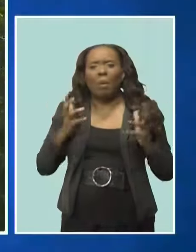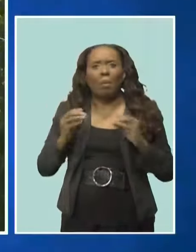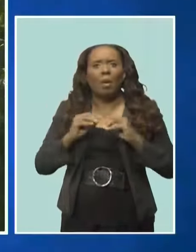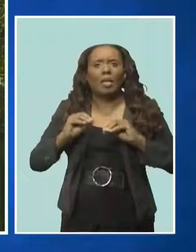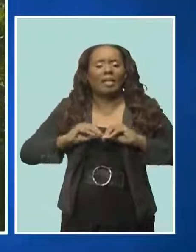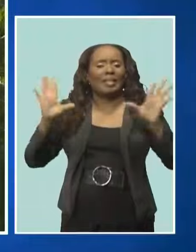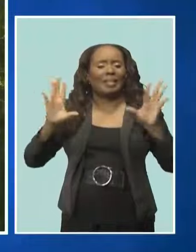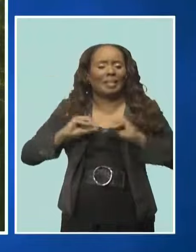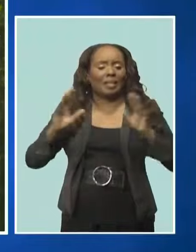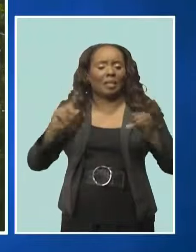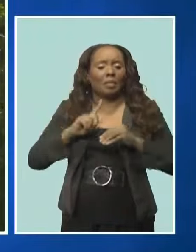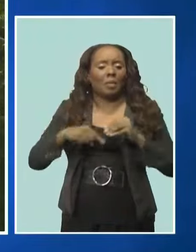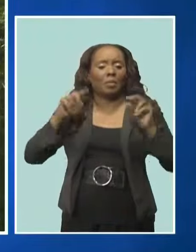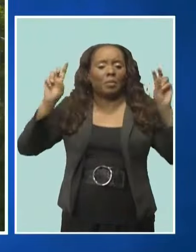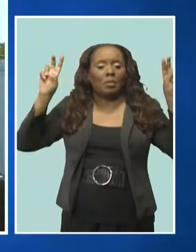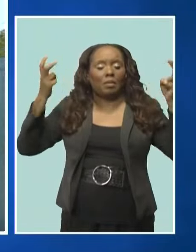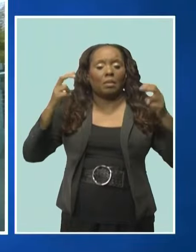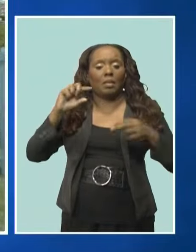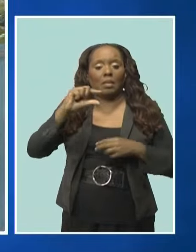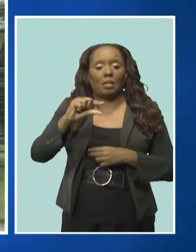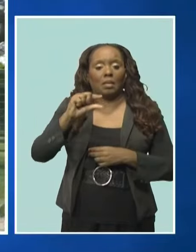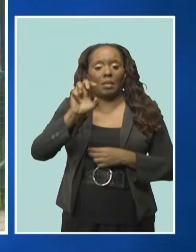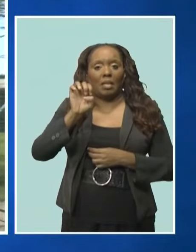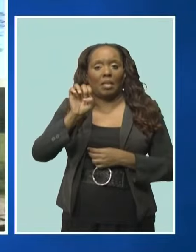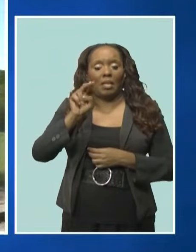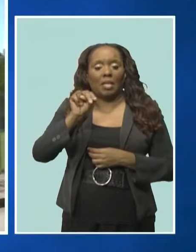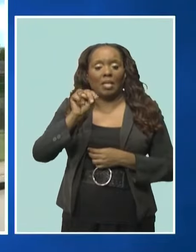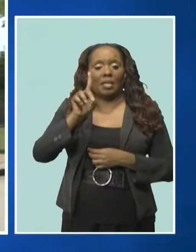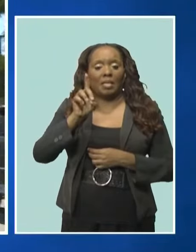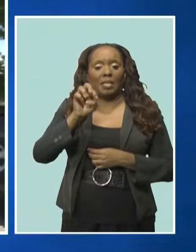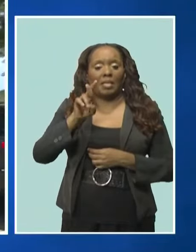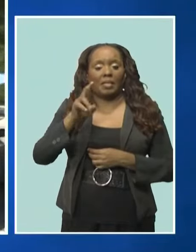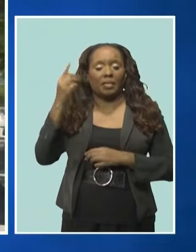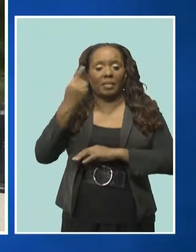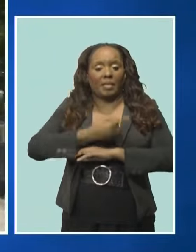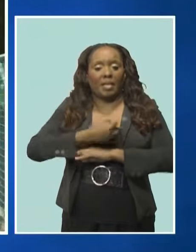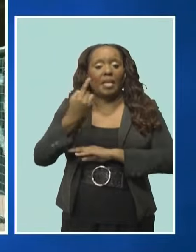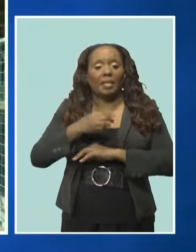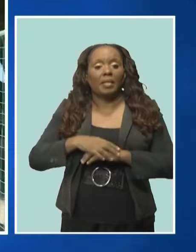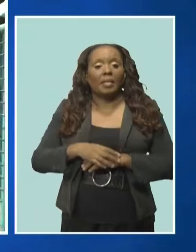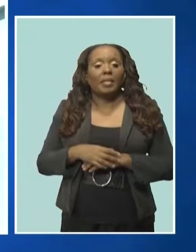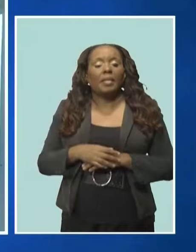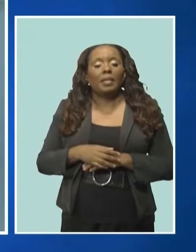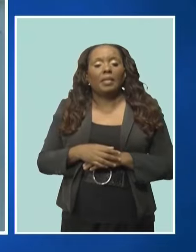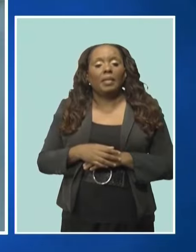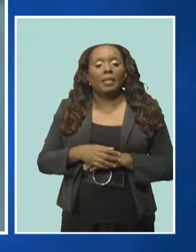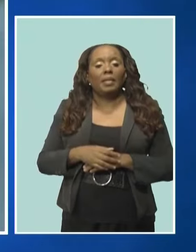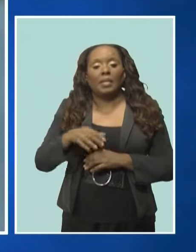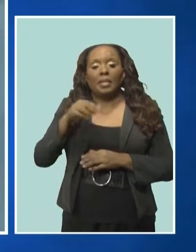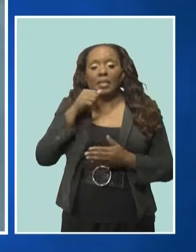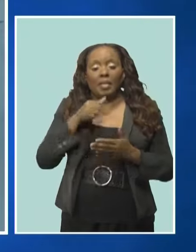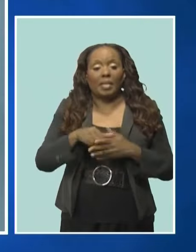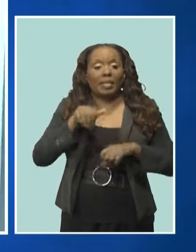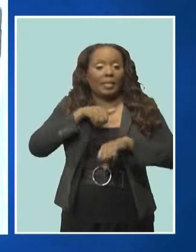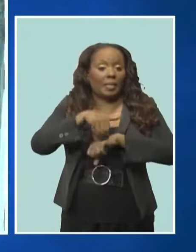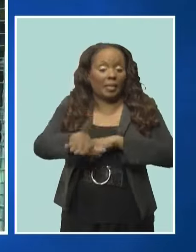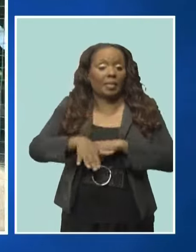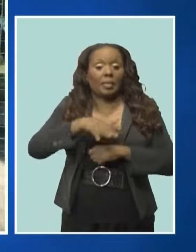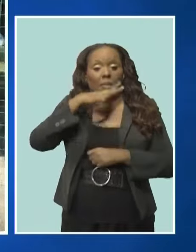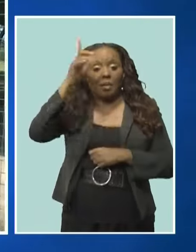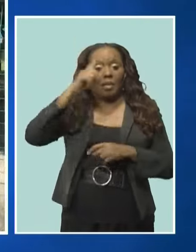he calls a misunderstanding in the public domain following the circulation of a letter sent to parents and guardians about the activity.